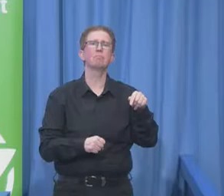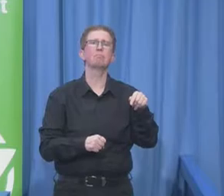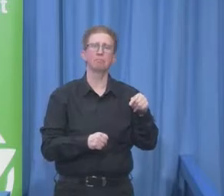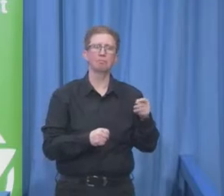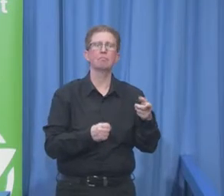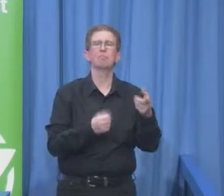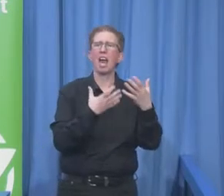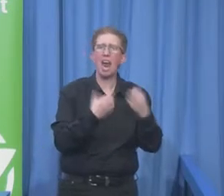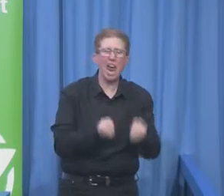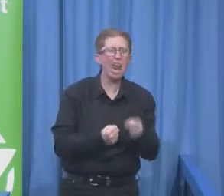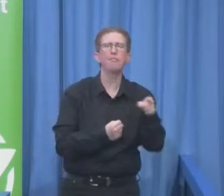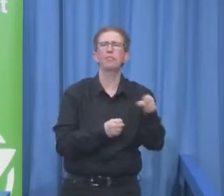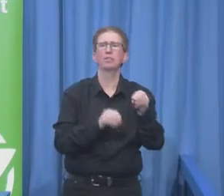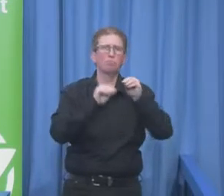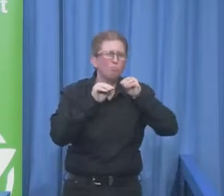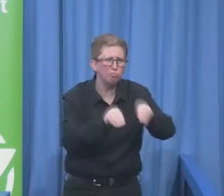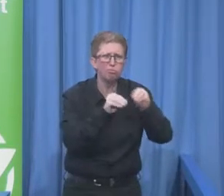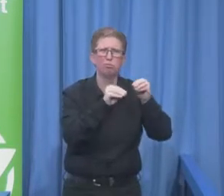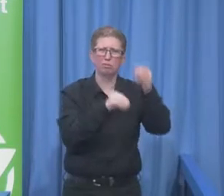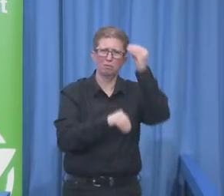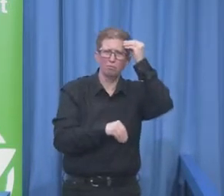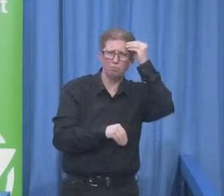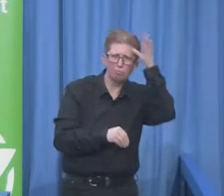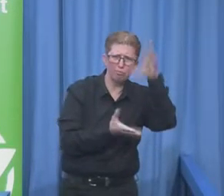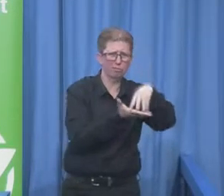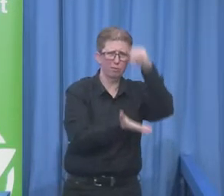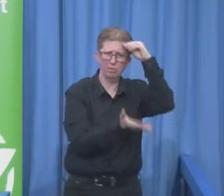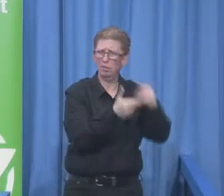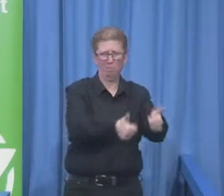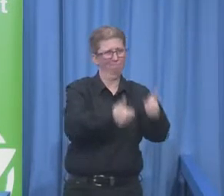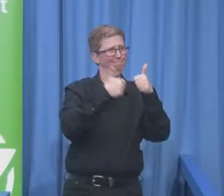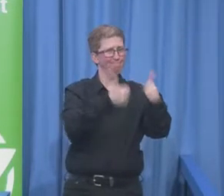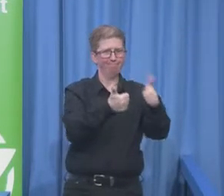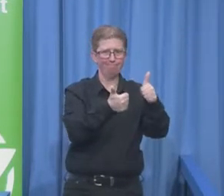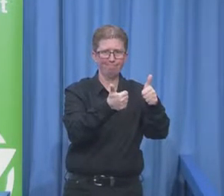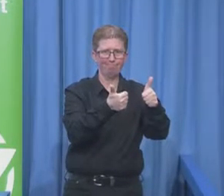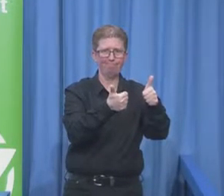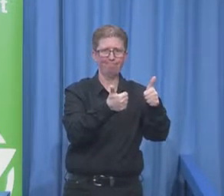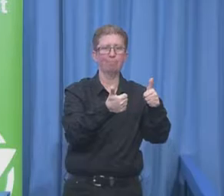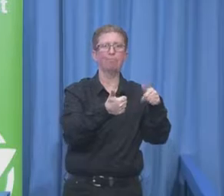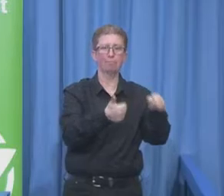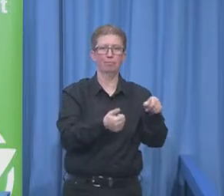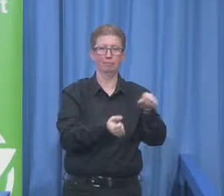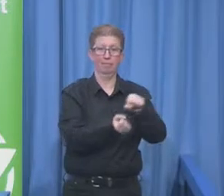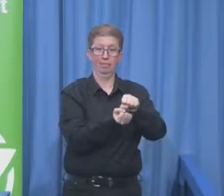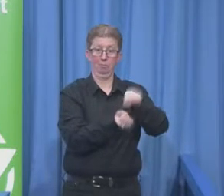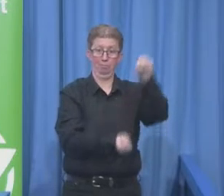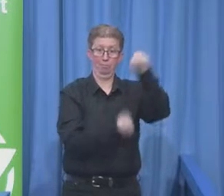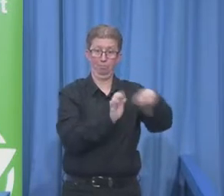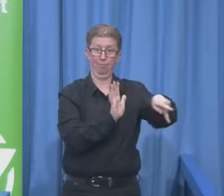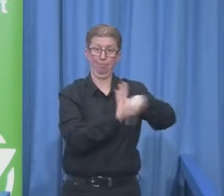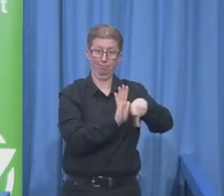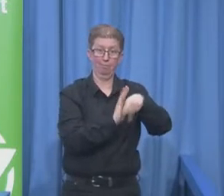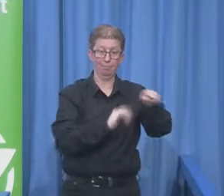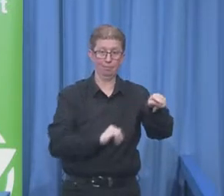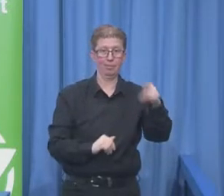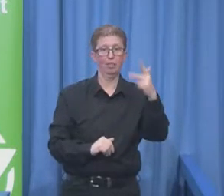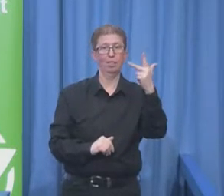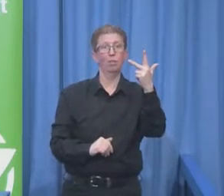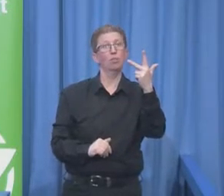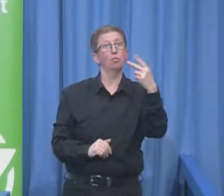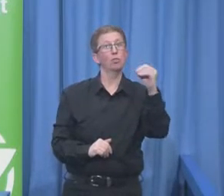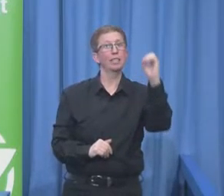calling them, can we please have your students? And in the meantime, this school became sustainable, financially